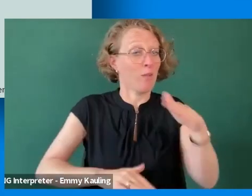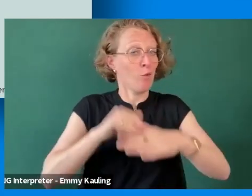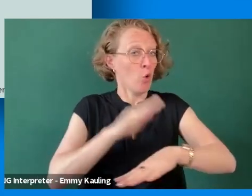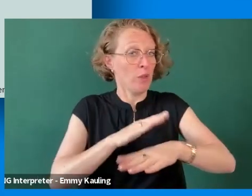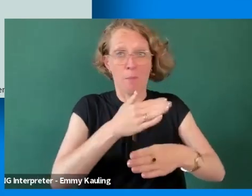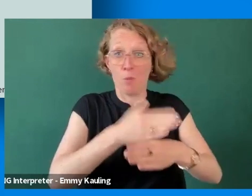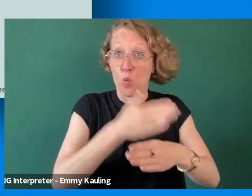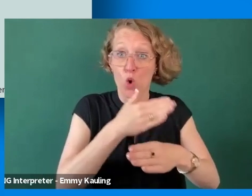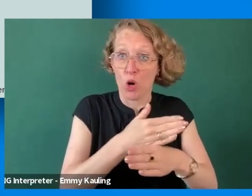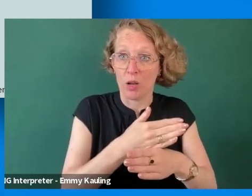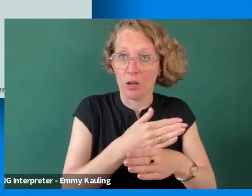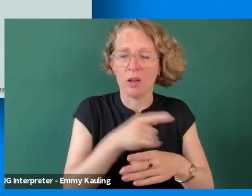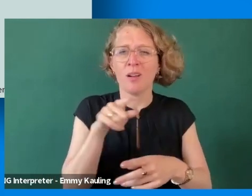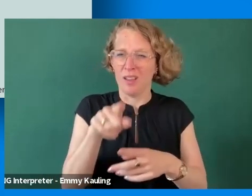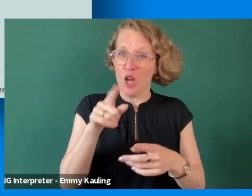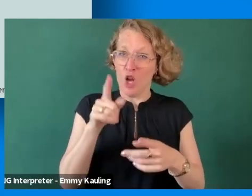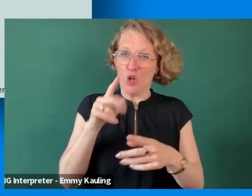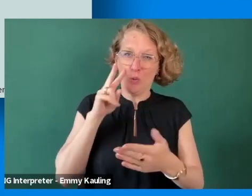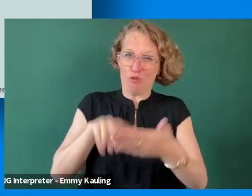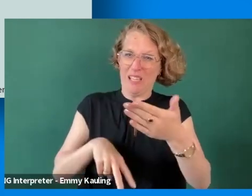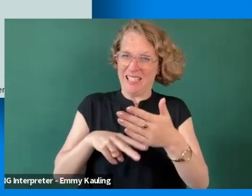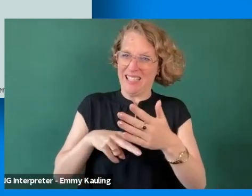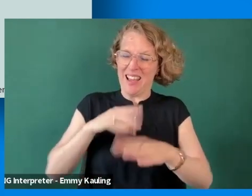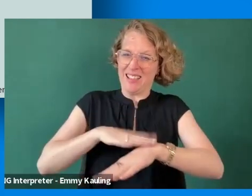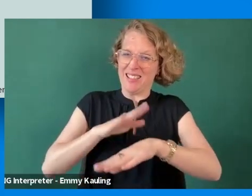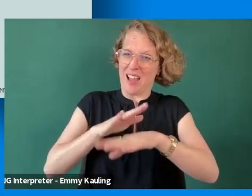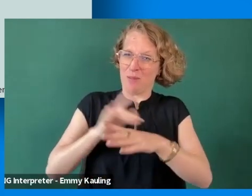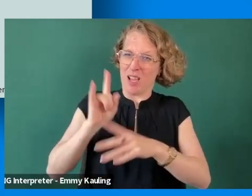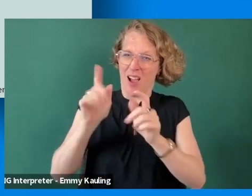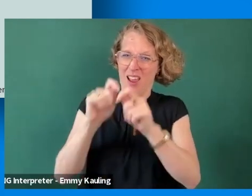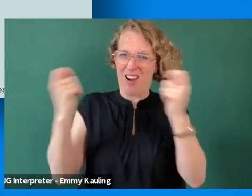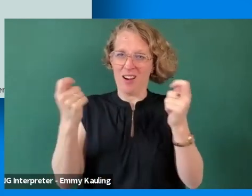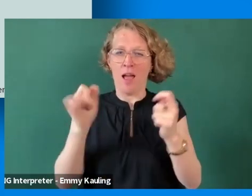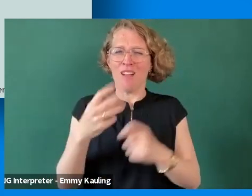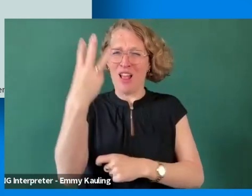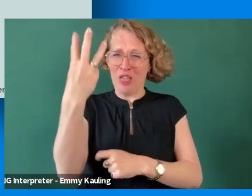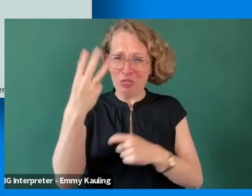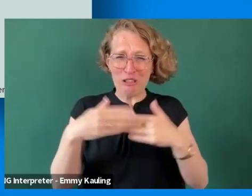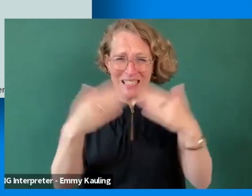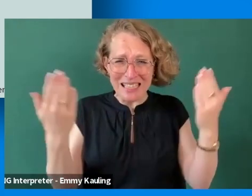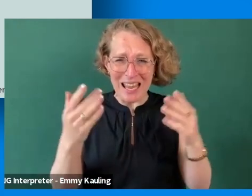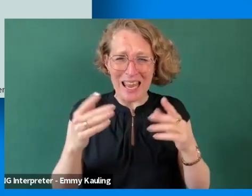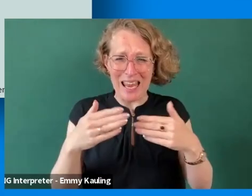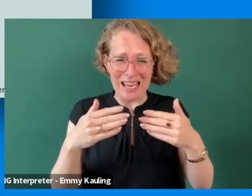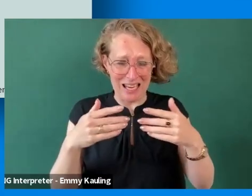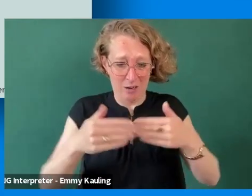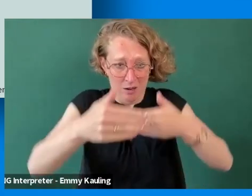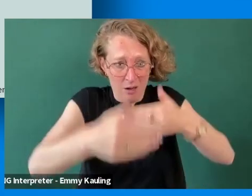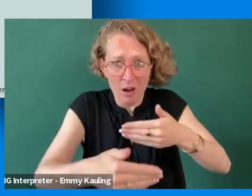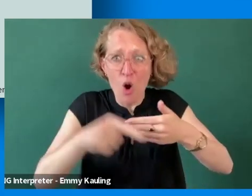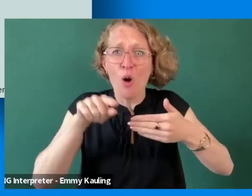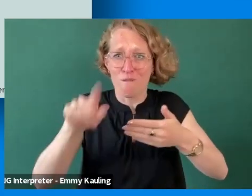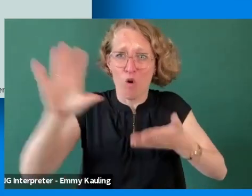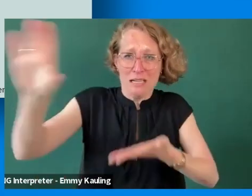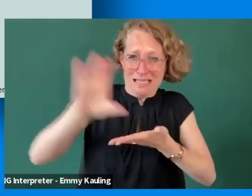Anyone who's reading Times Higher recently will have seen a call for funding which had a 3-day window for a multi-million-pound call. That clearly